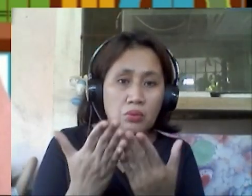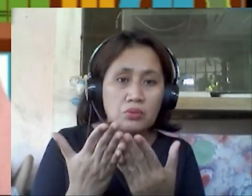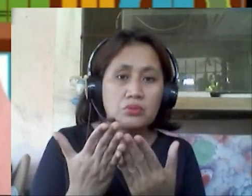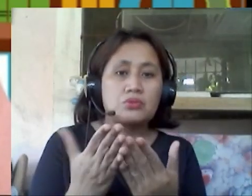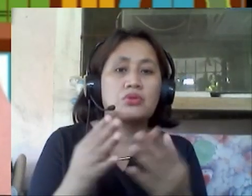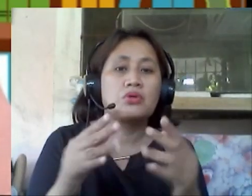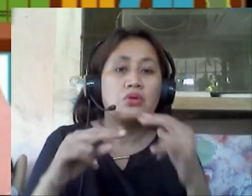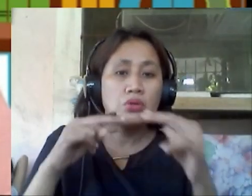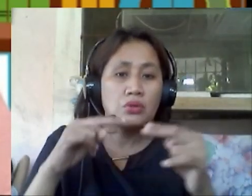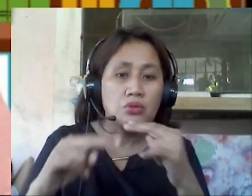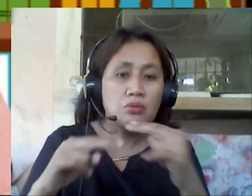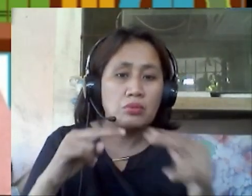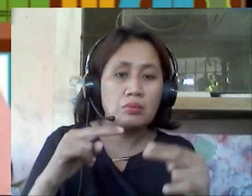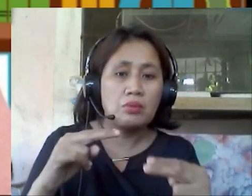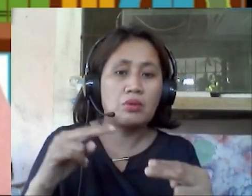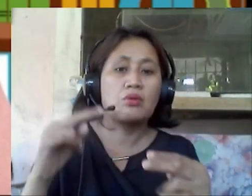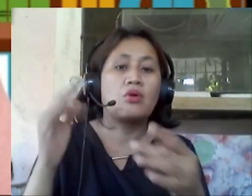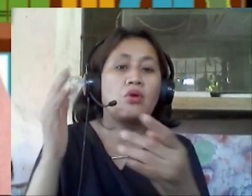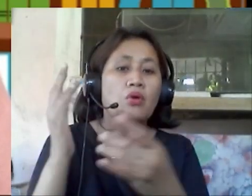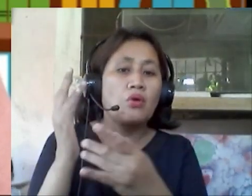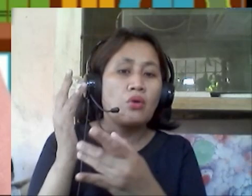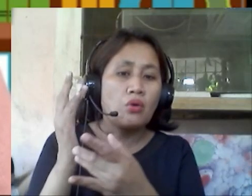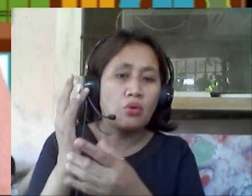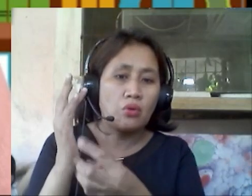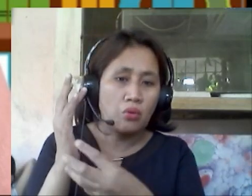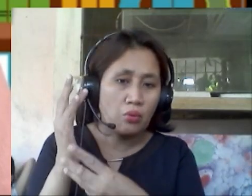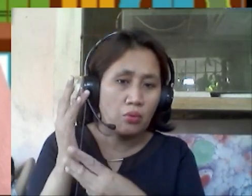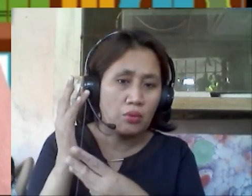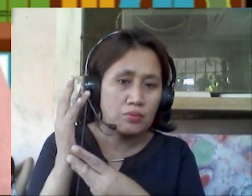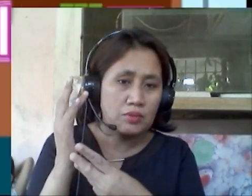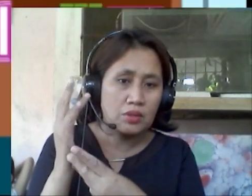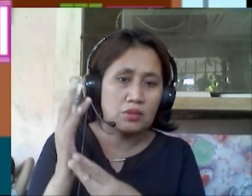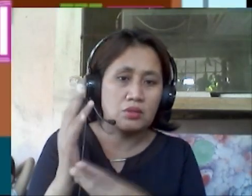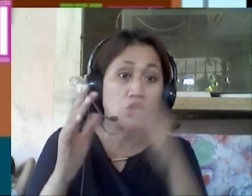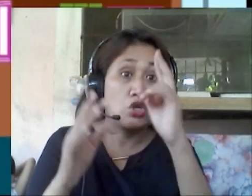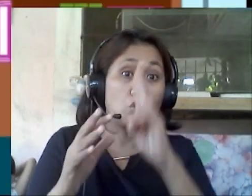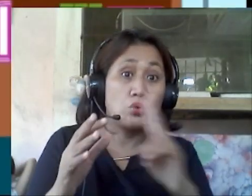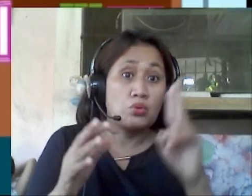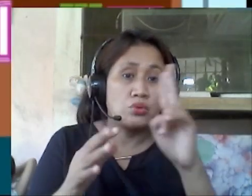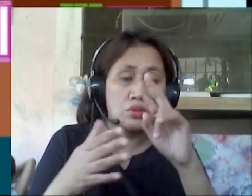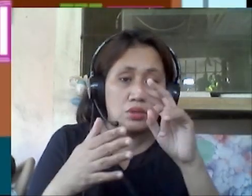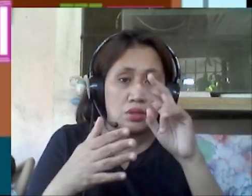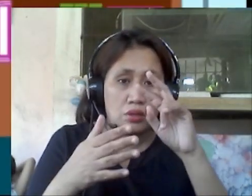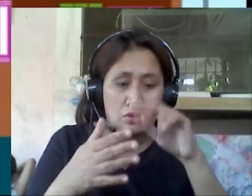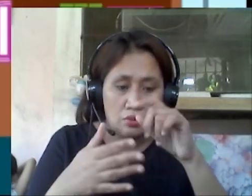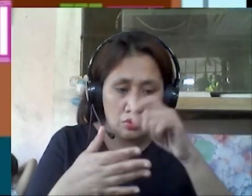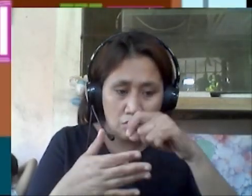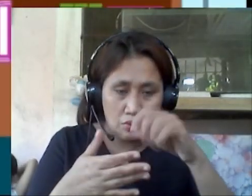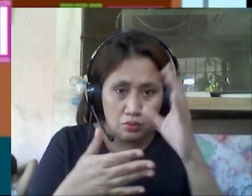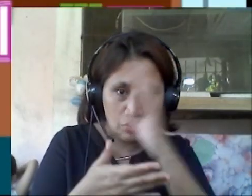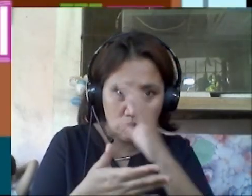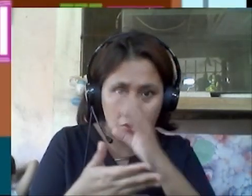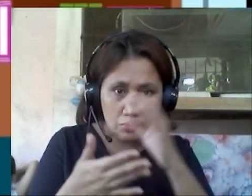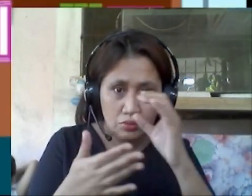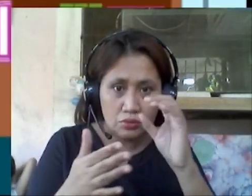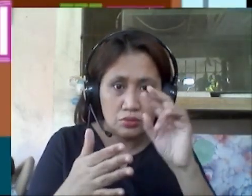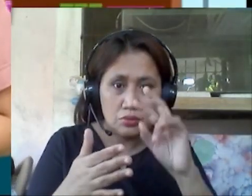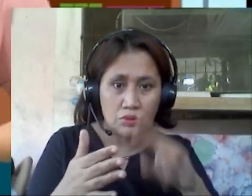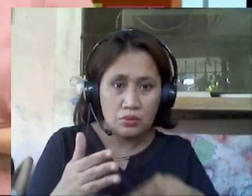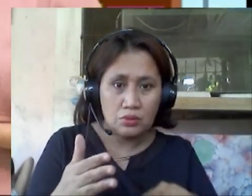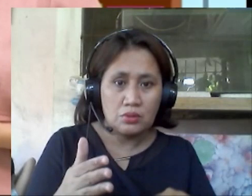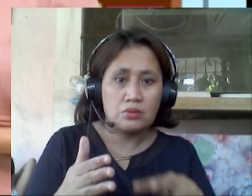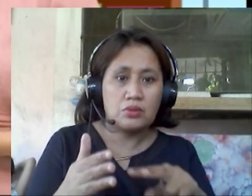and websites used by the writer or researcher. Basically, there are various ways in citing